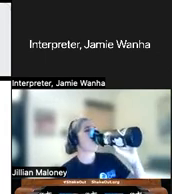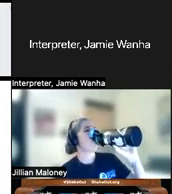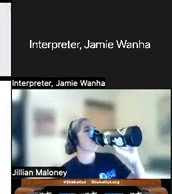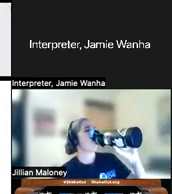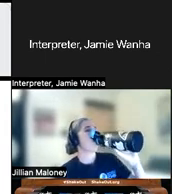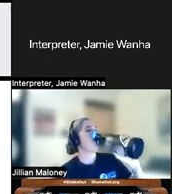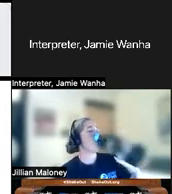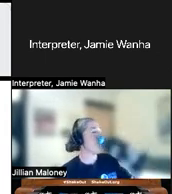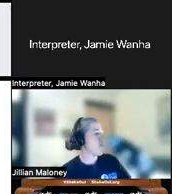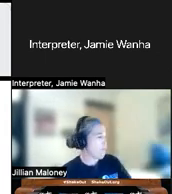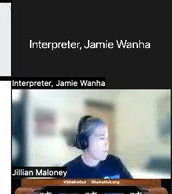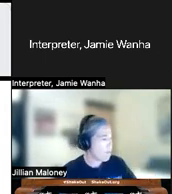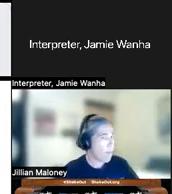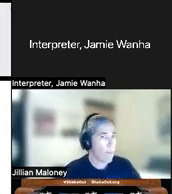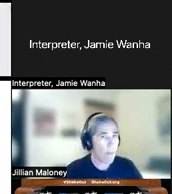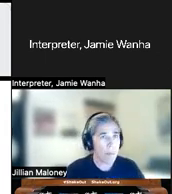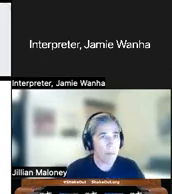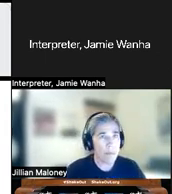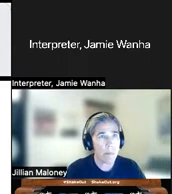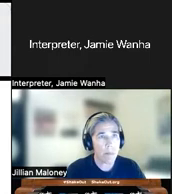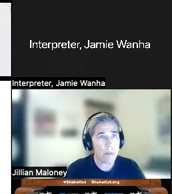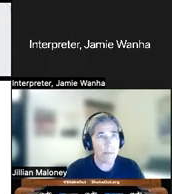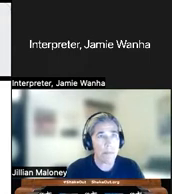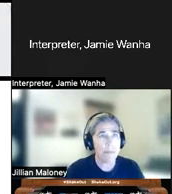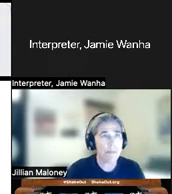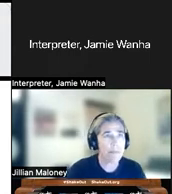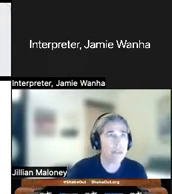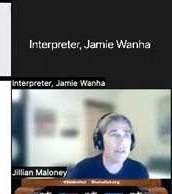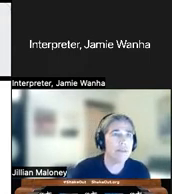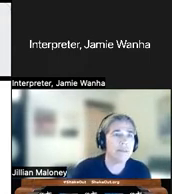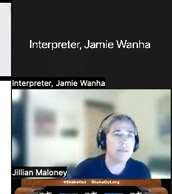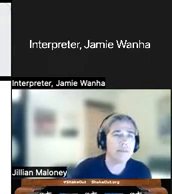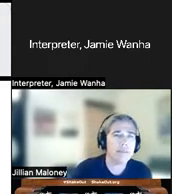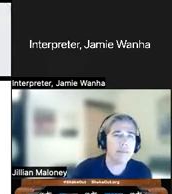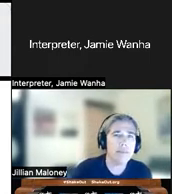for asking the questions? Are you charting them or shall I?